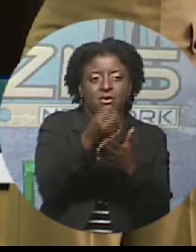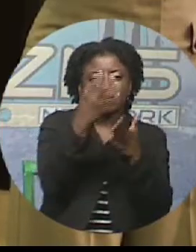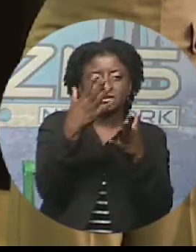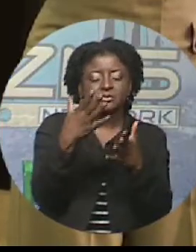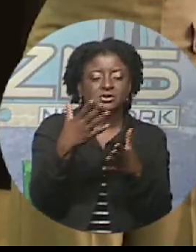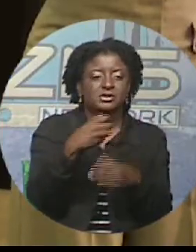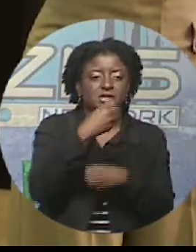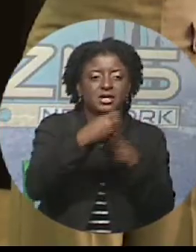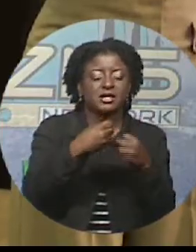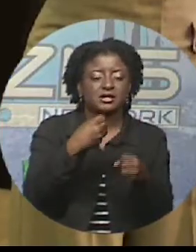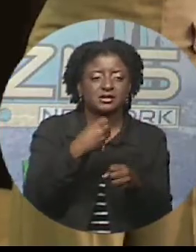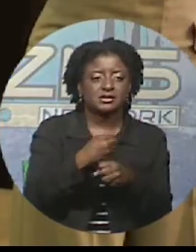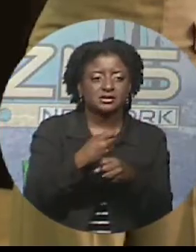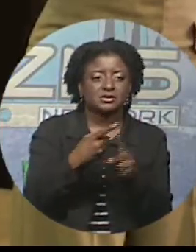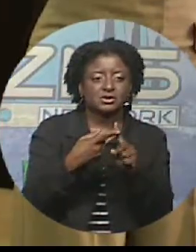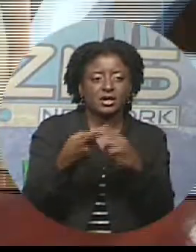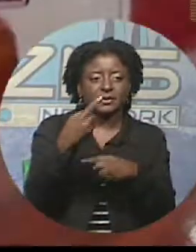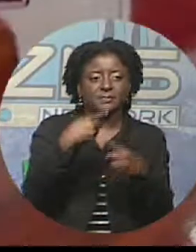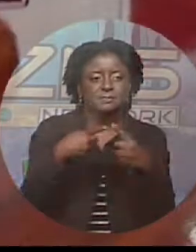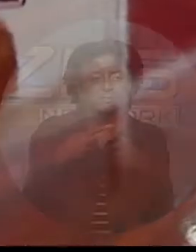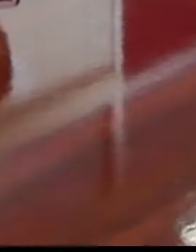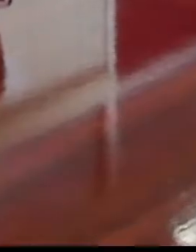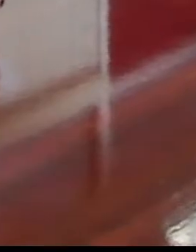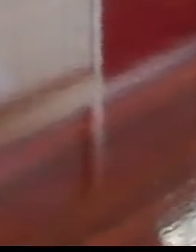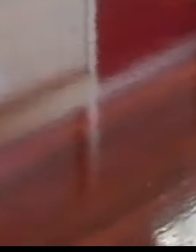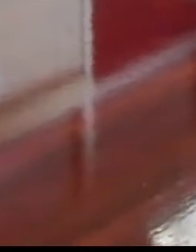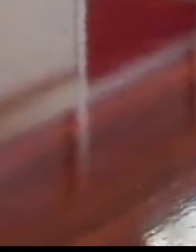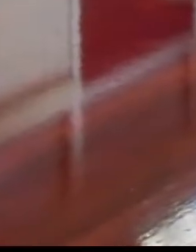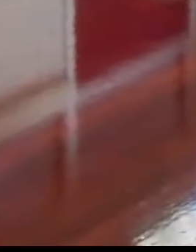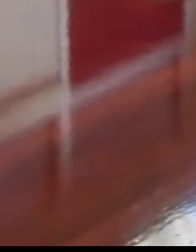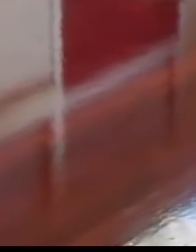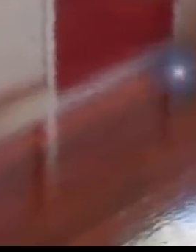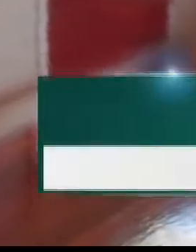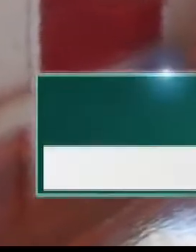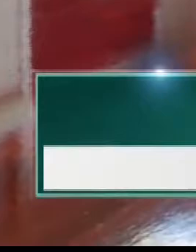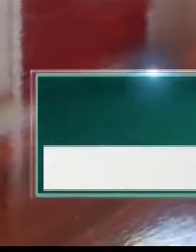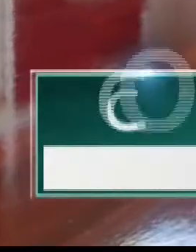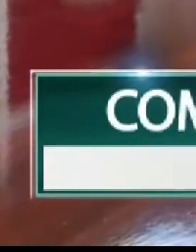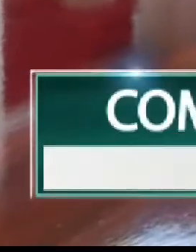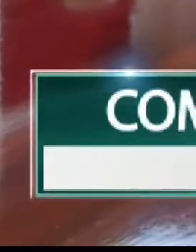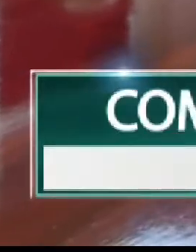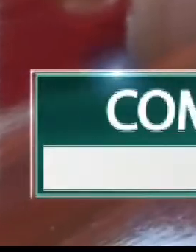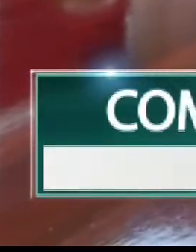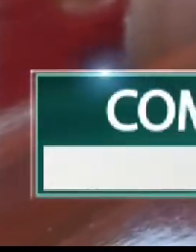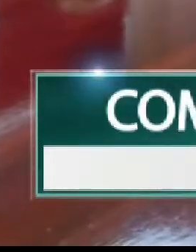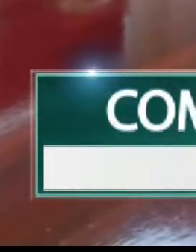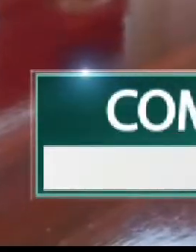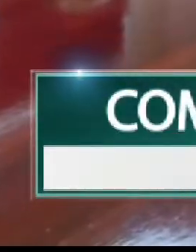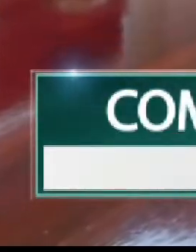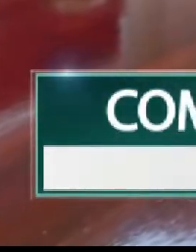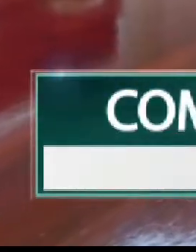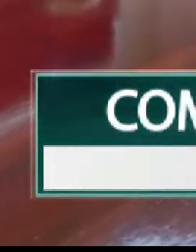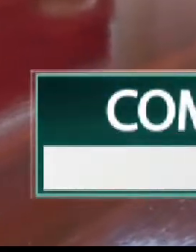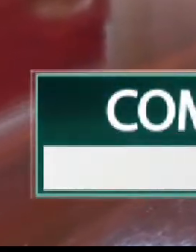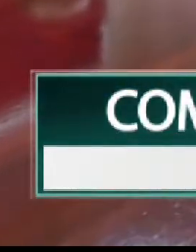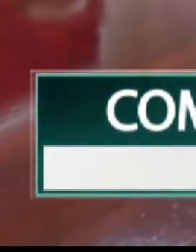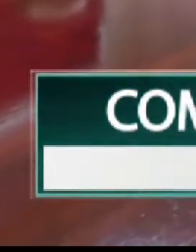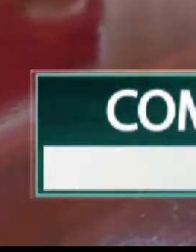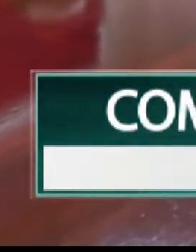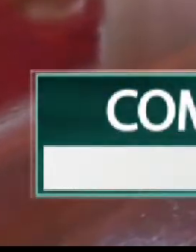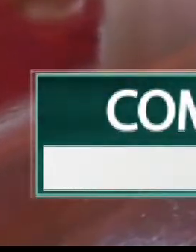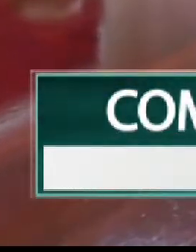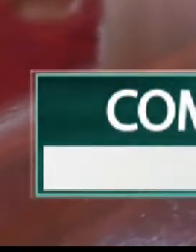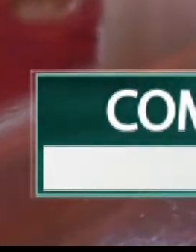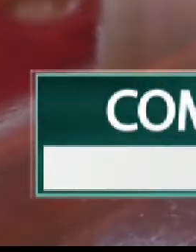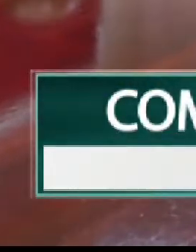Murphy, ZNS Network News. Well, coming up, Microsoft and the Ministry of Education inks a